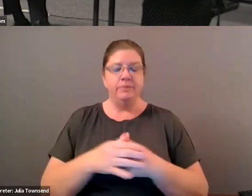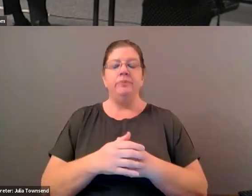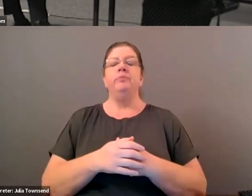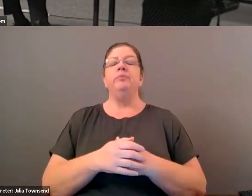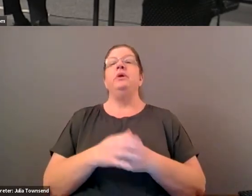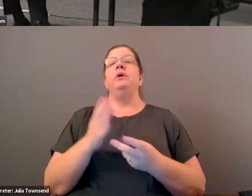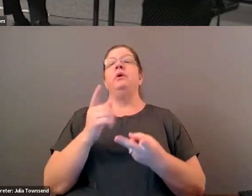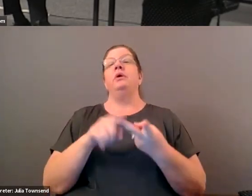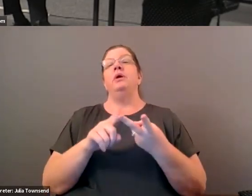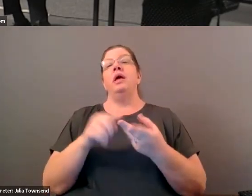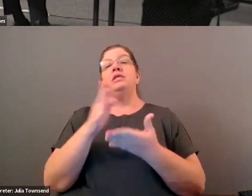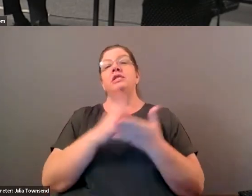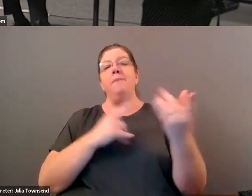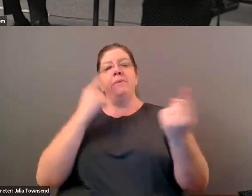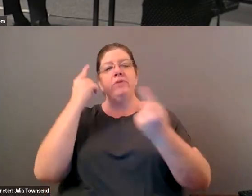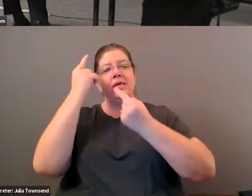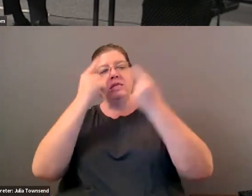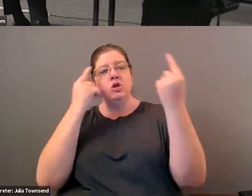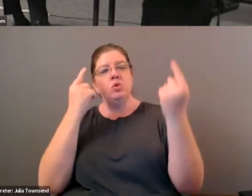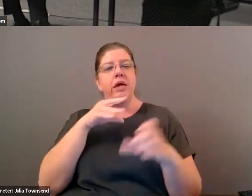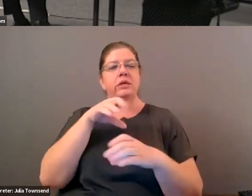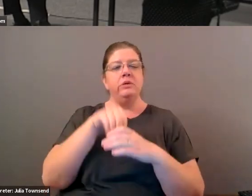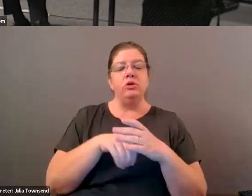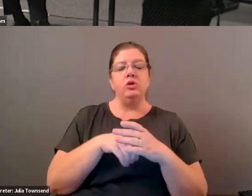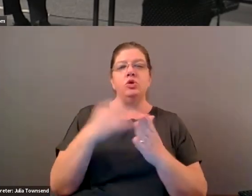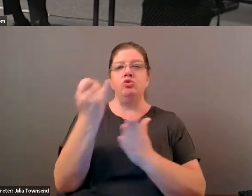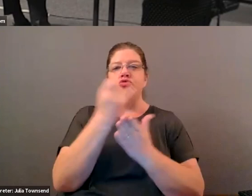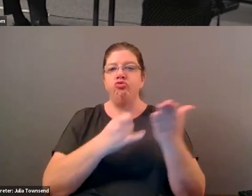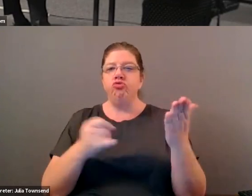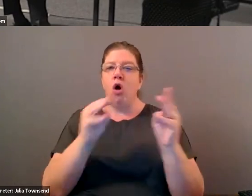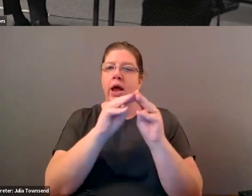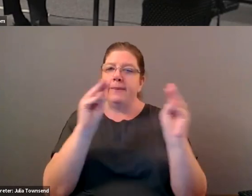the considerations that go into drawing maps.